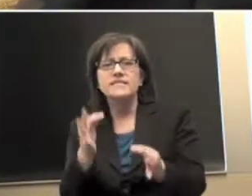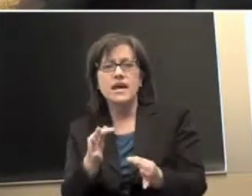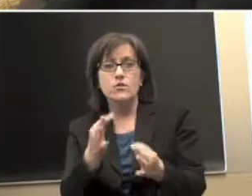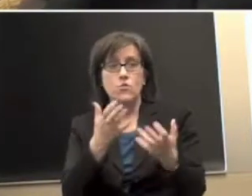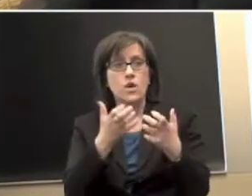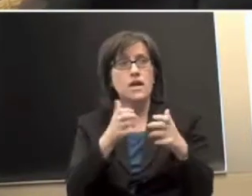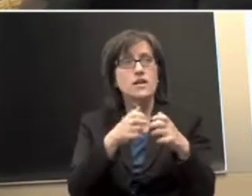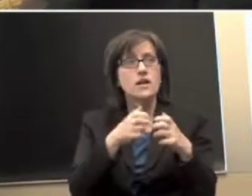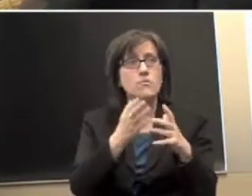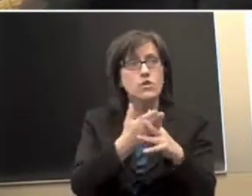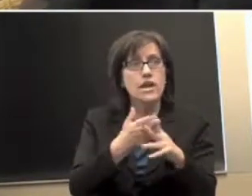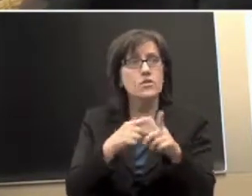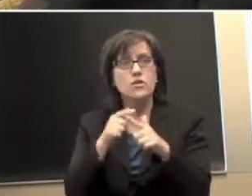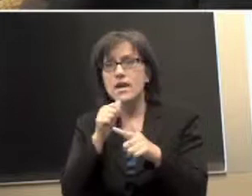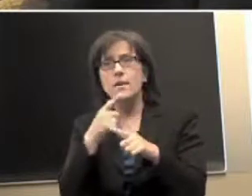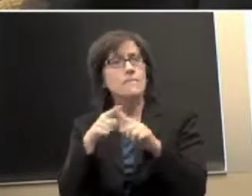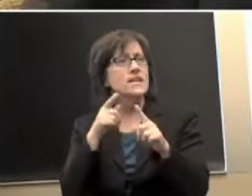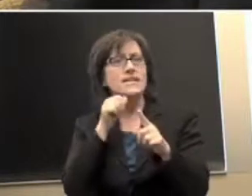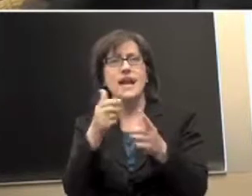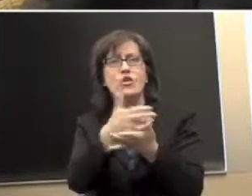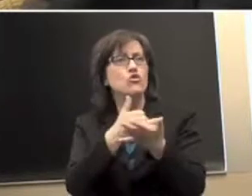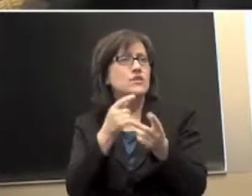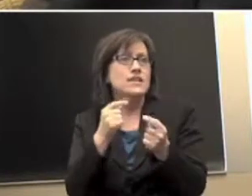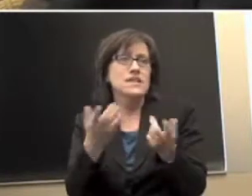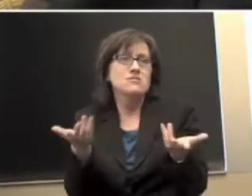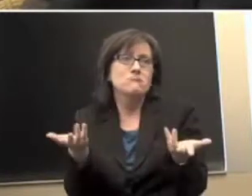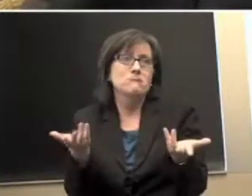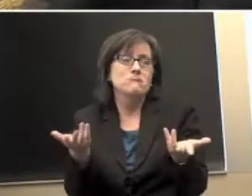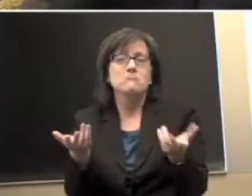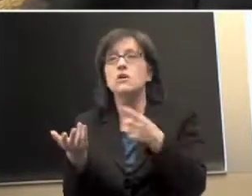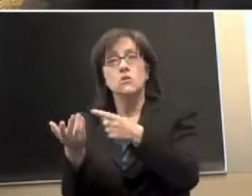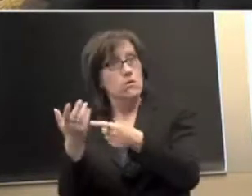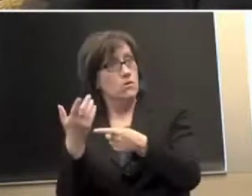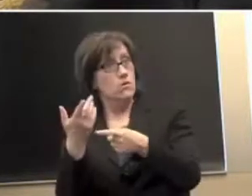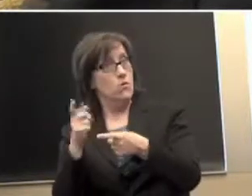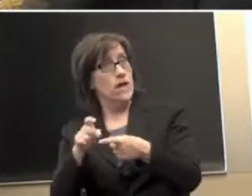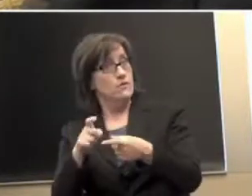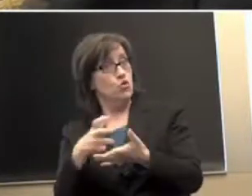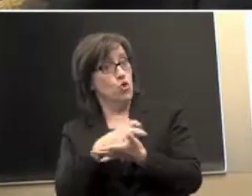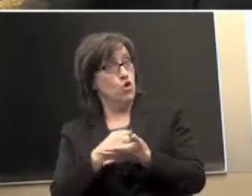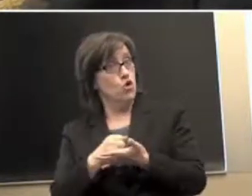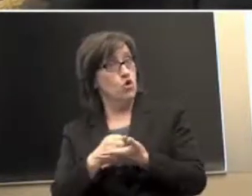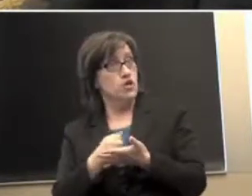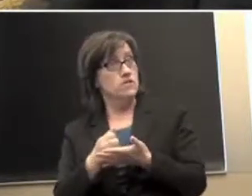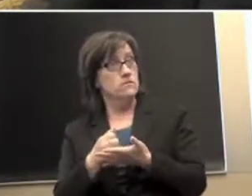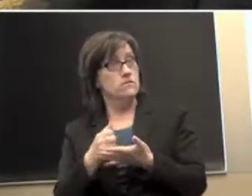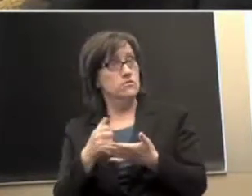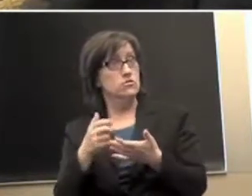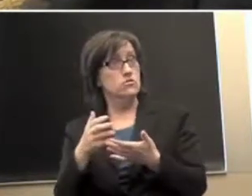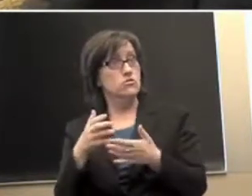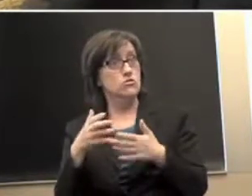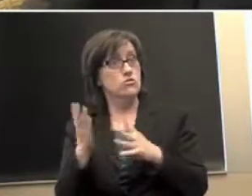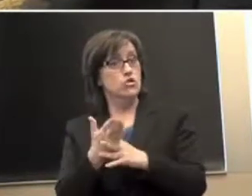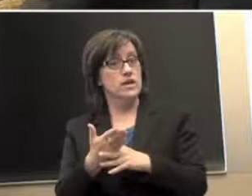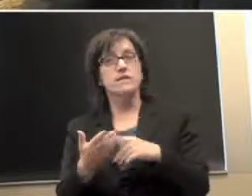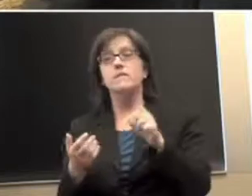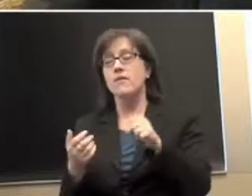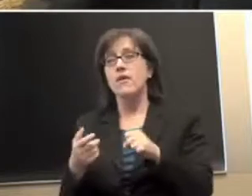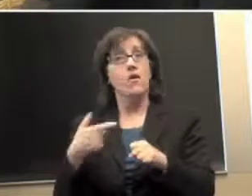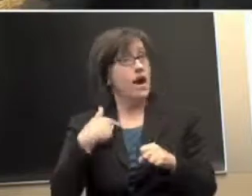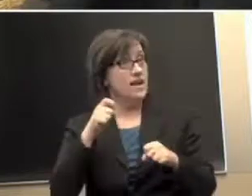Because if he's not even earning it and just saying, hey, can I have a break? Oh, do I have to earn a break? Yeah. So if I have to earn being